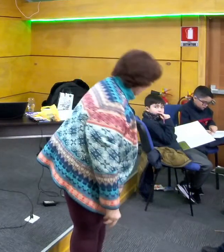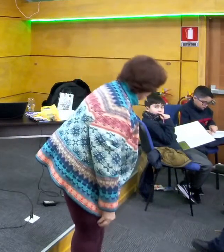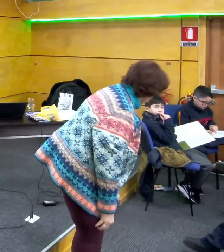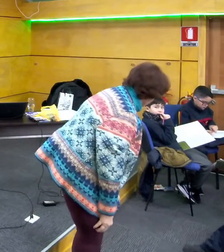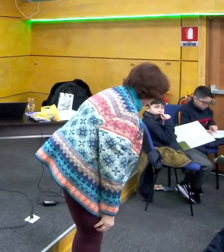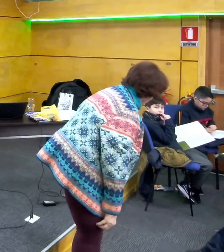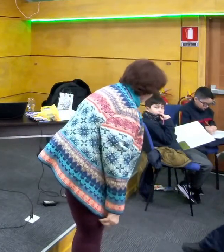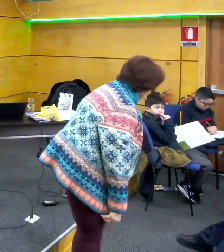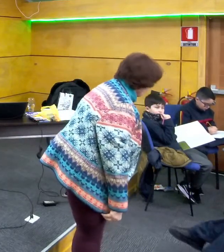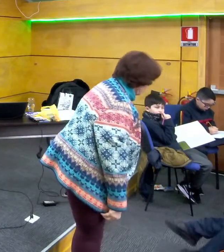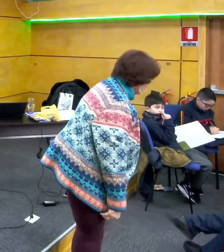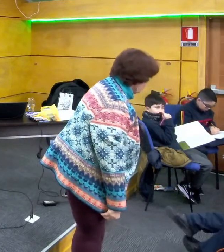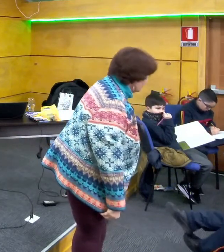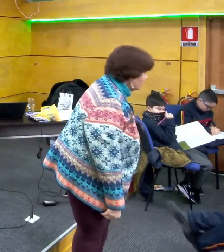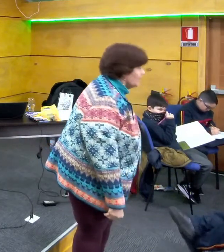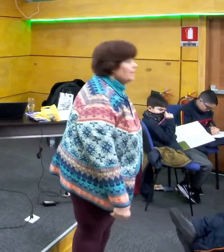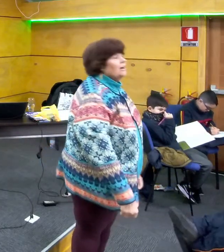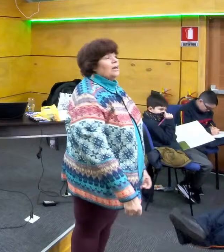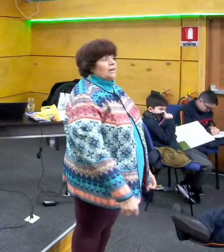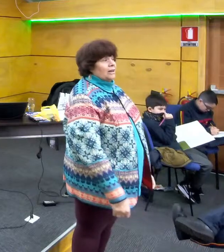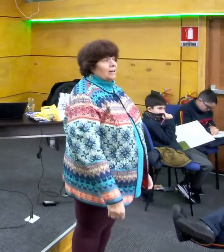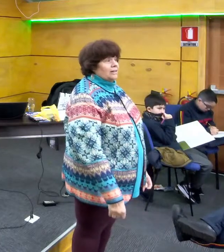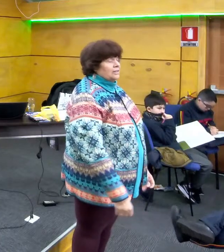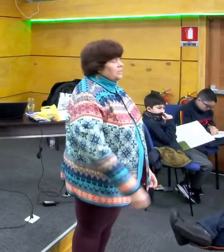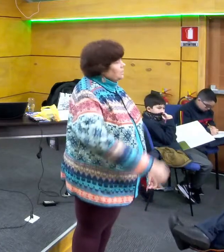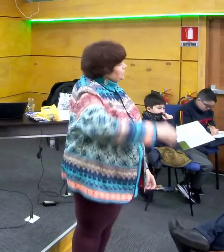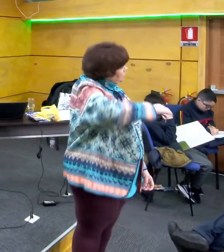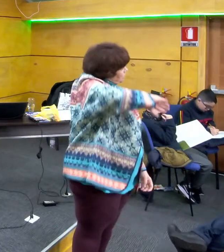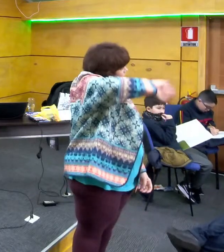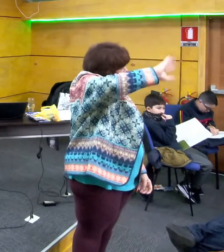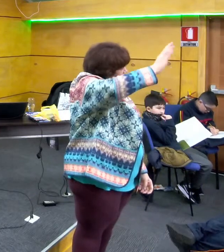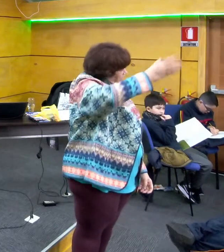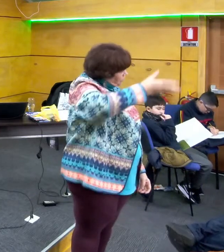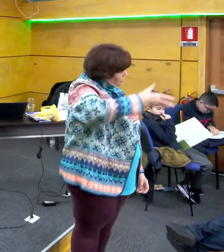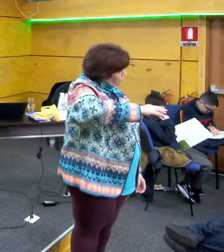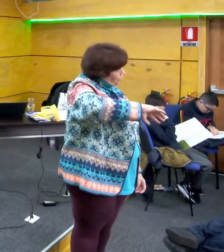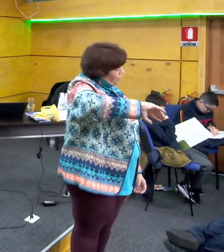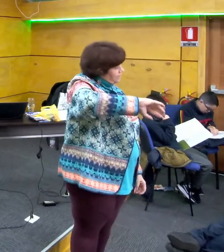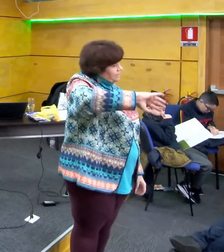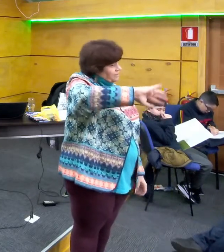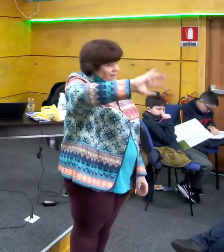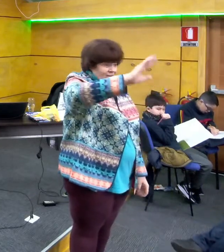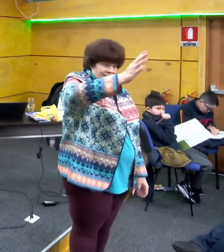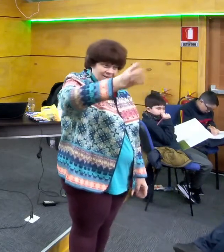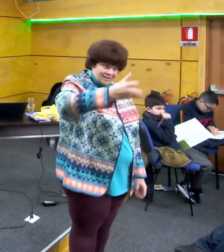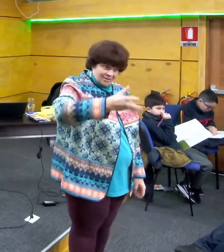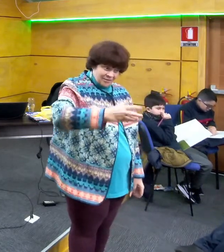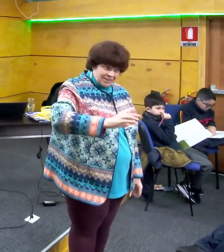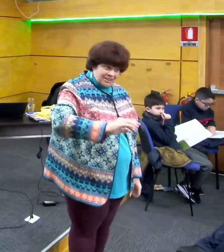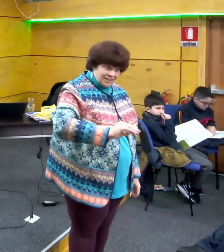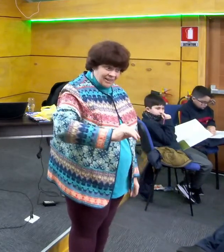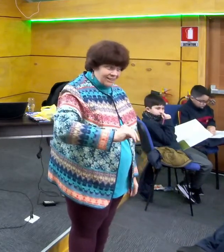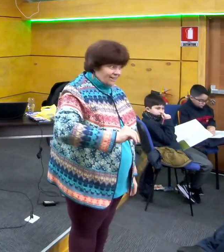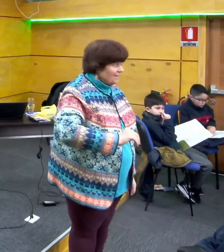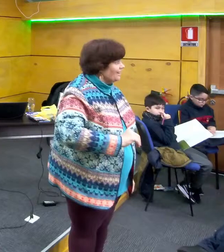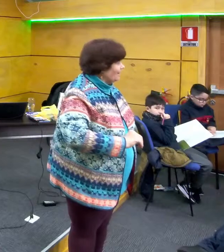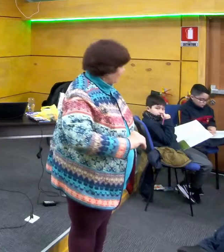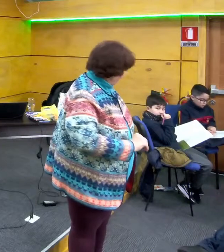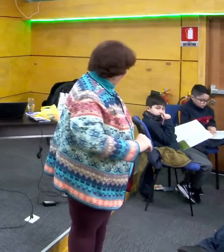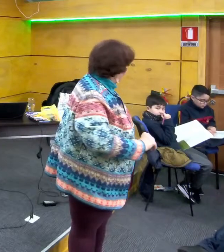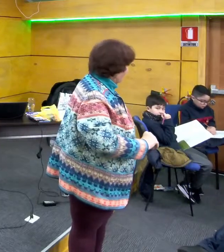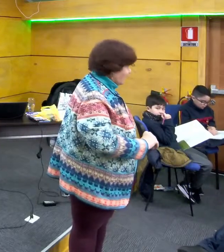Yes, we could say that. Yeah. Did she change her voice? Yes.